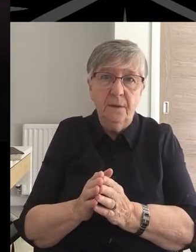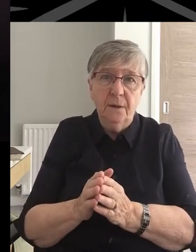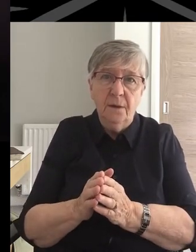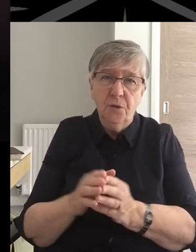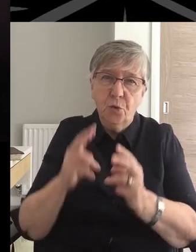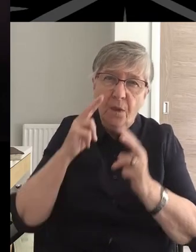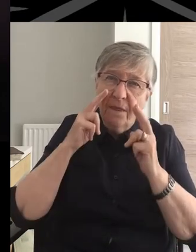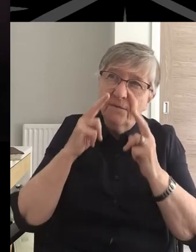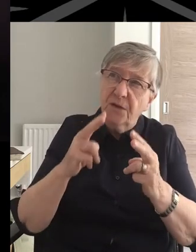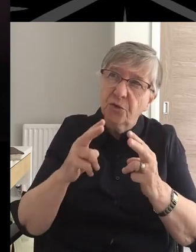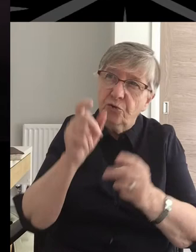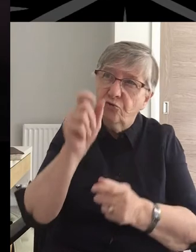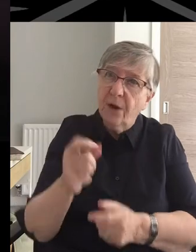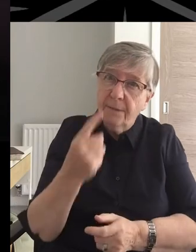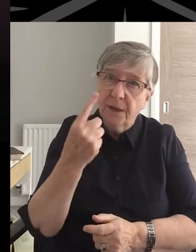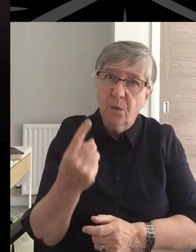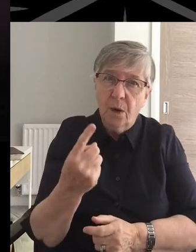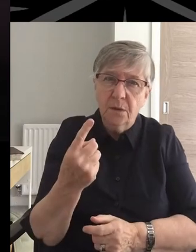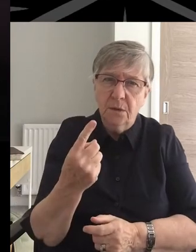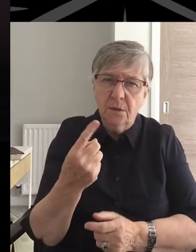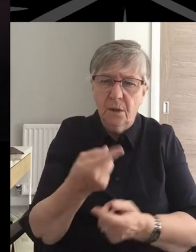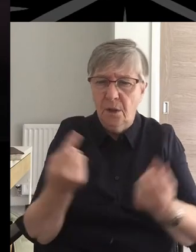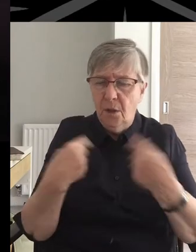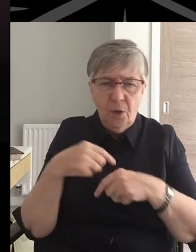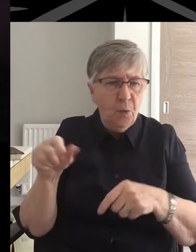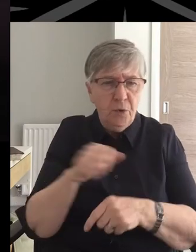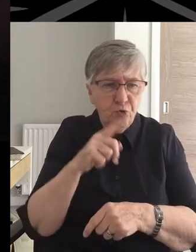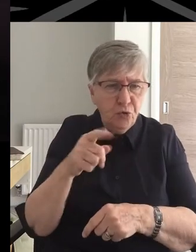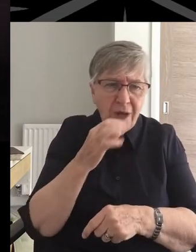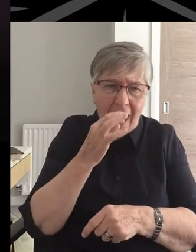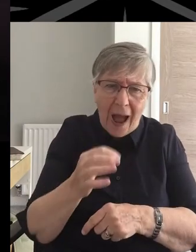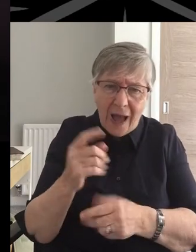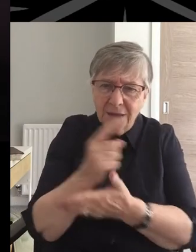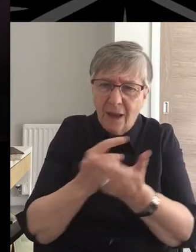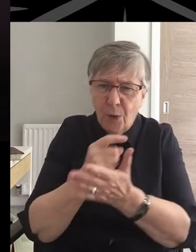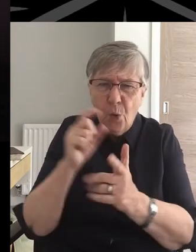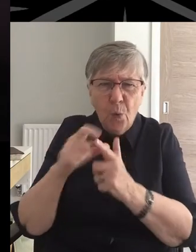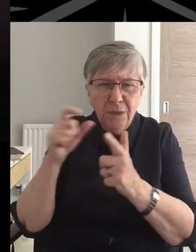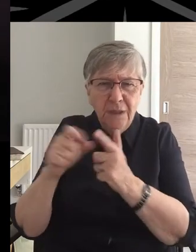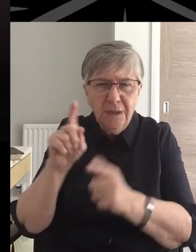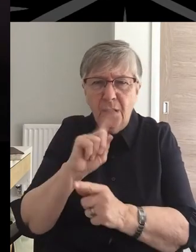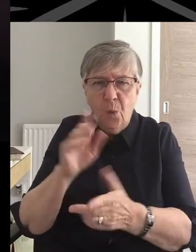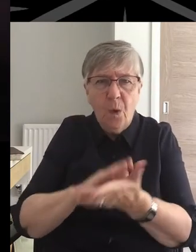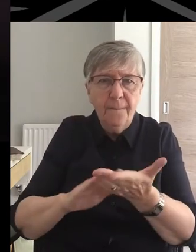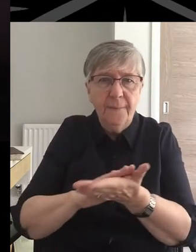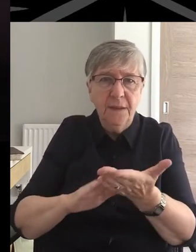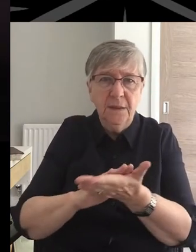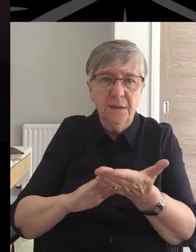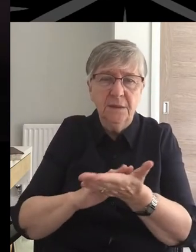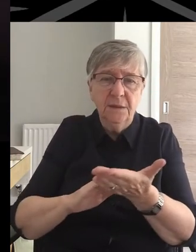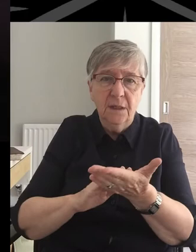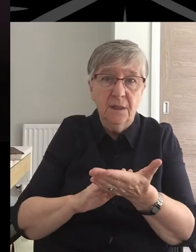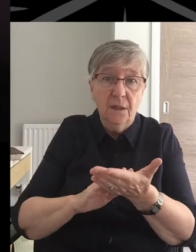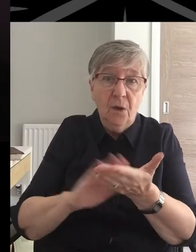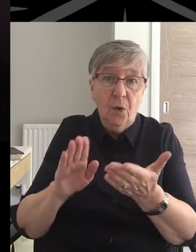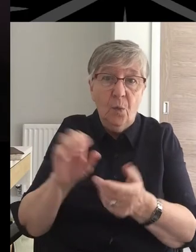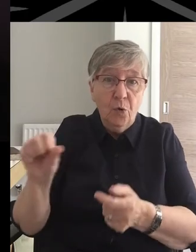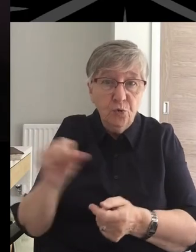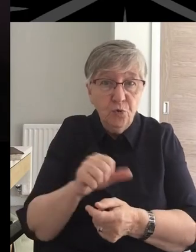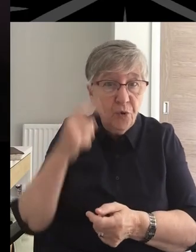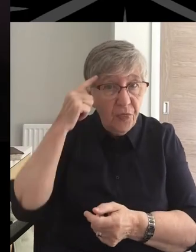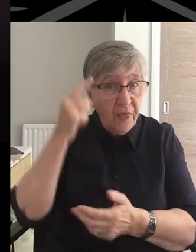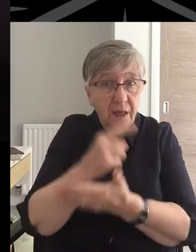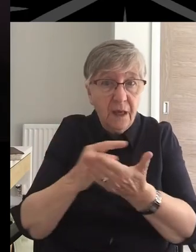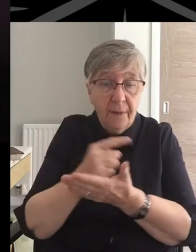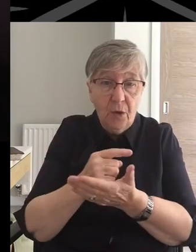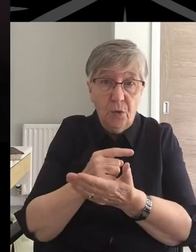So the vision in chapter 1 shouldn't have us asking about what all the little details mean. What it should make us think about is whether